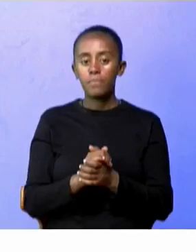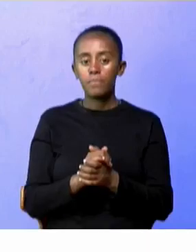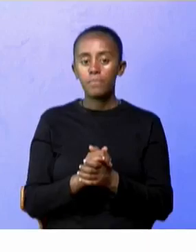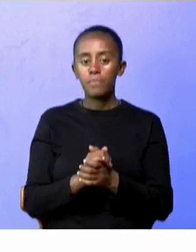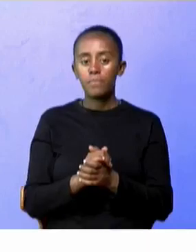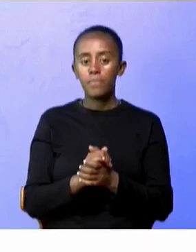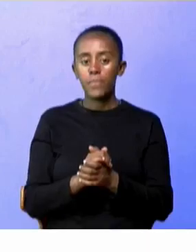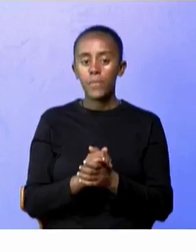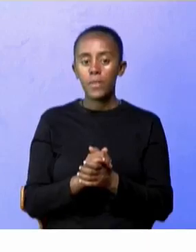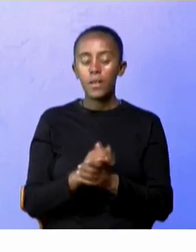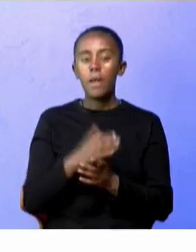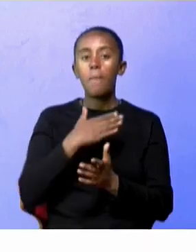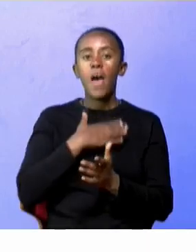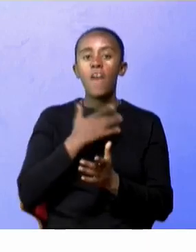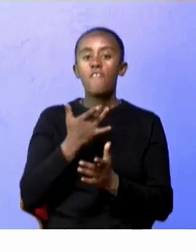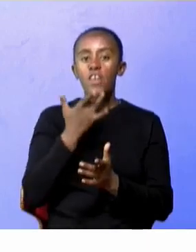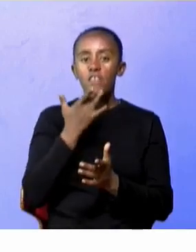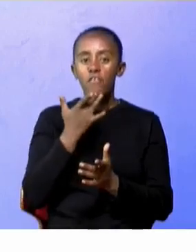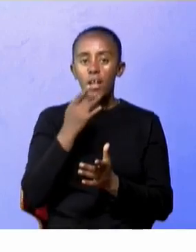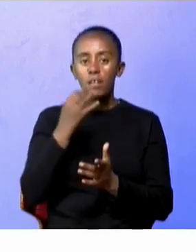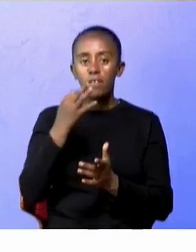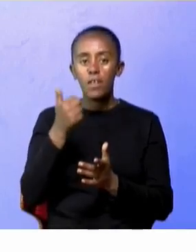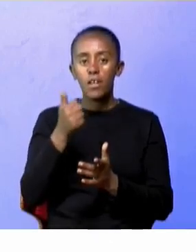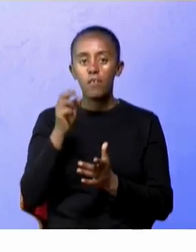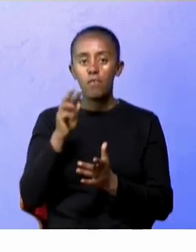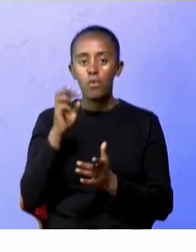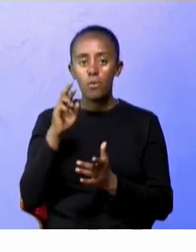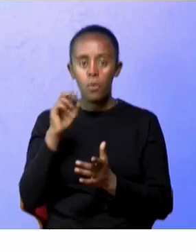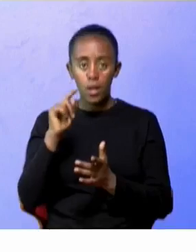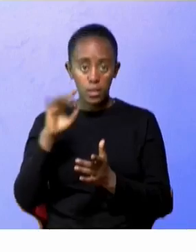My favorite